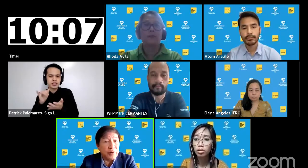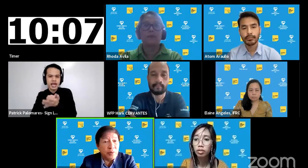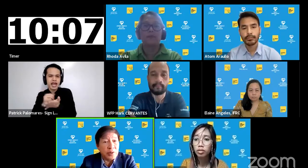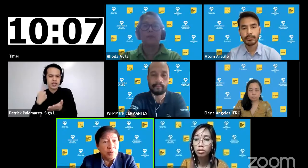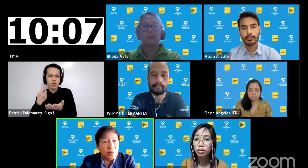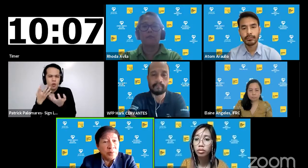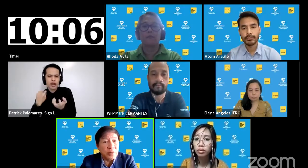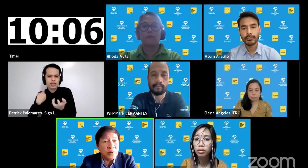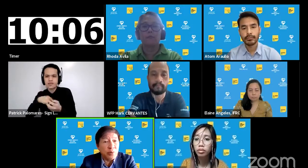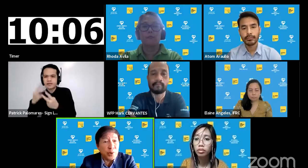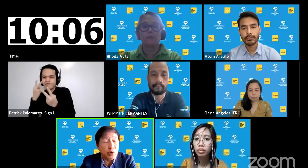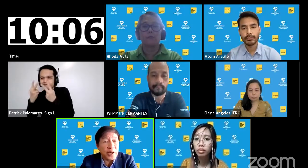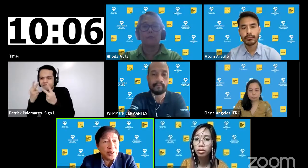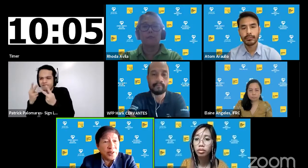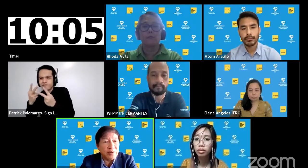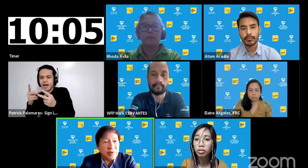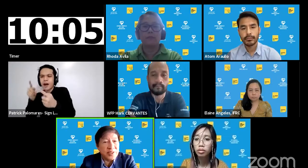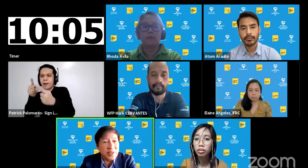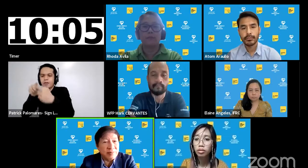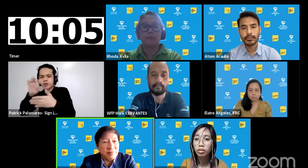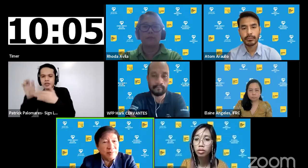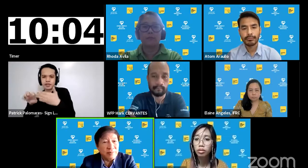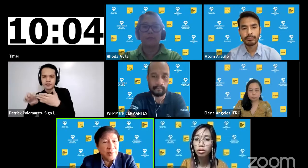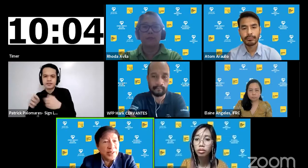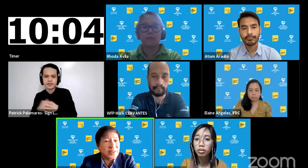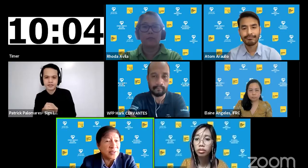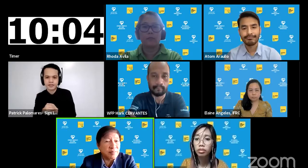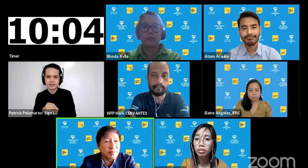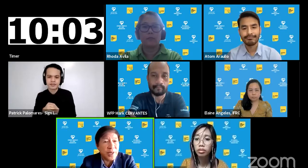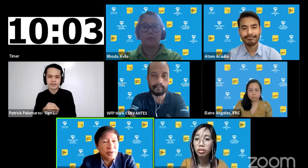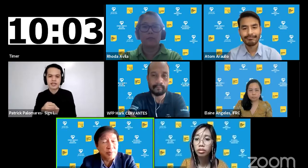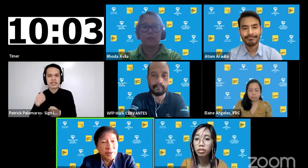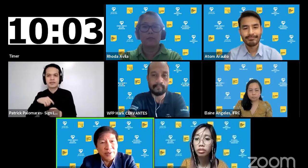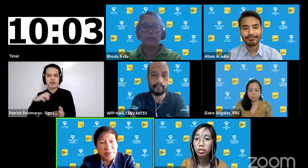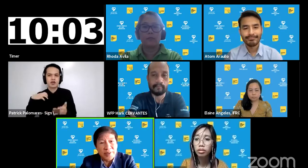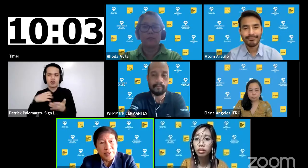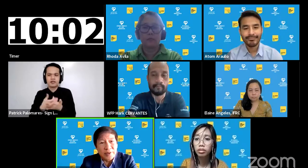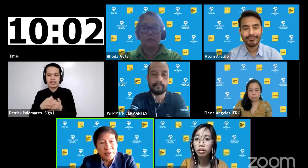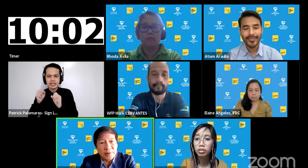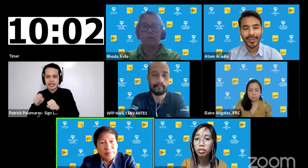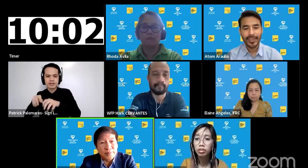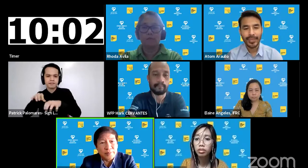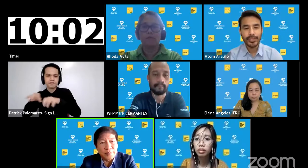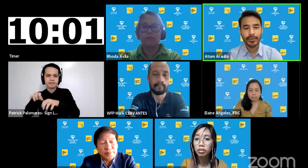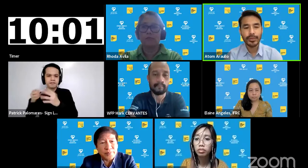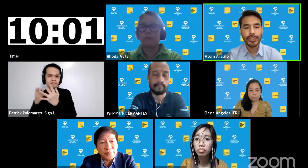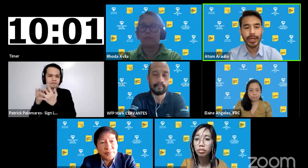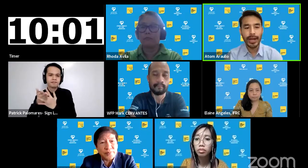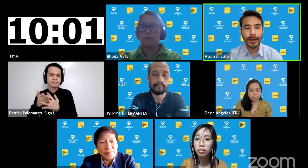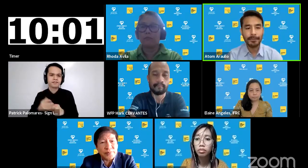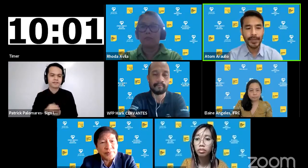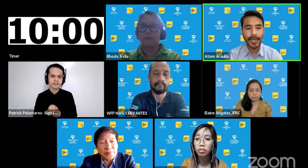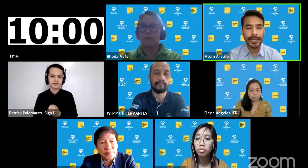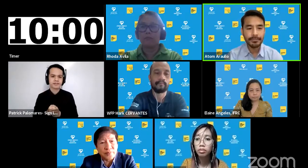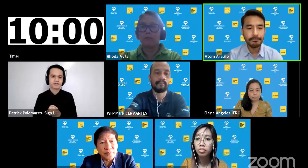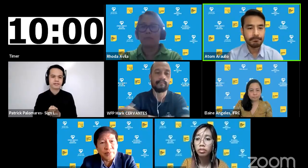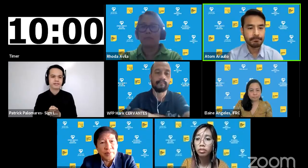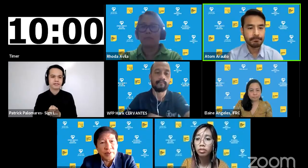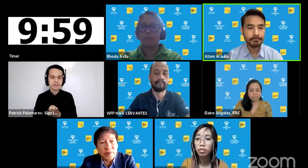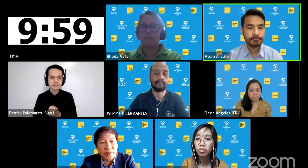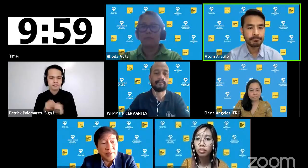we're confident we'll be okay at the end of this. Thanks, Atom. Thank you, Sir Butch.